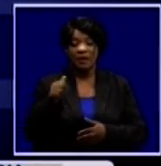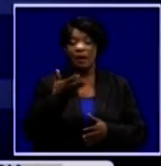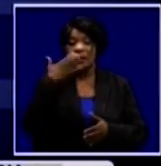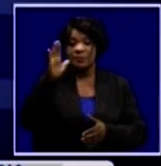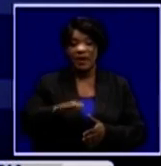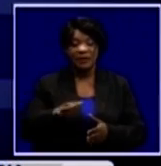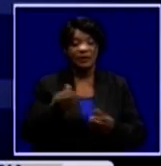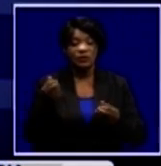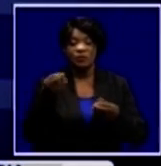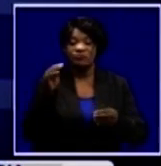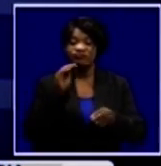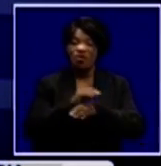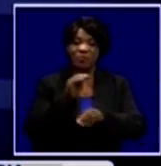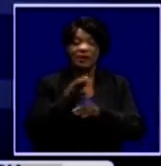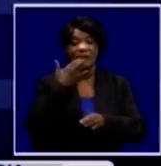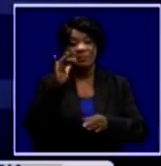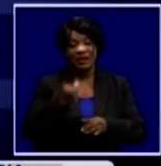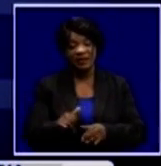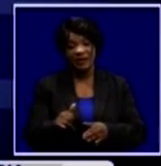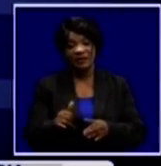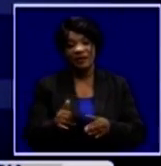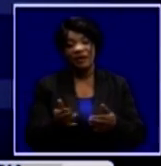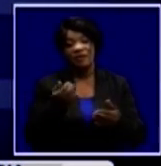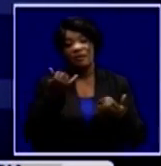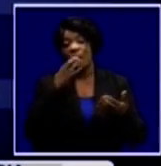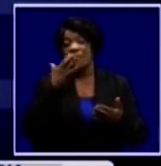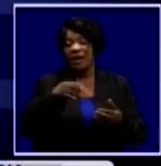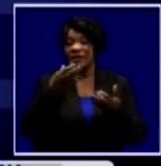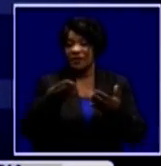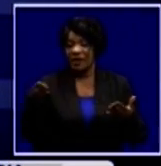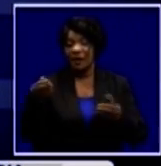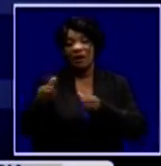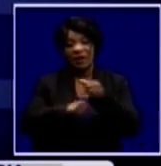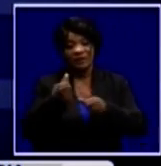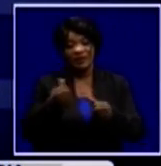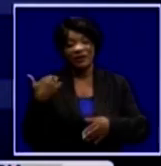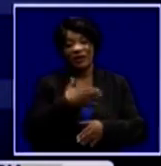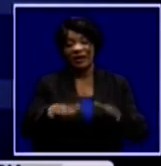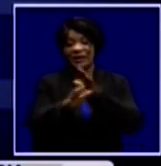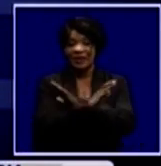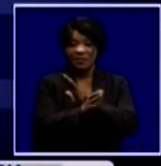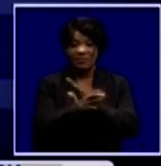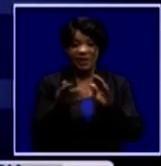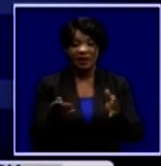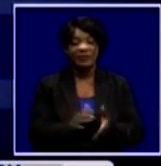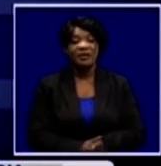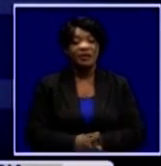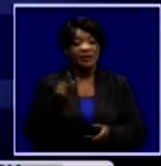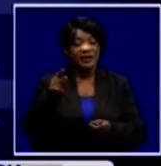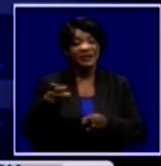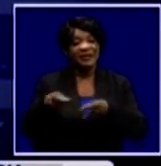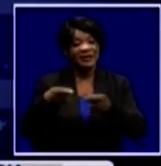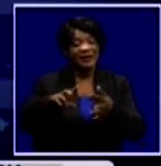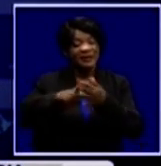demonize current bilateral agreements between Zambia and China because the relationship dates back to the post-independence era.